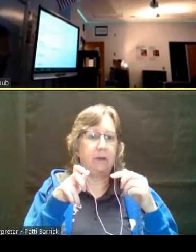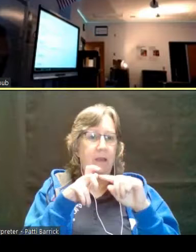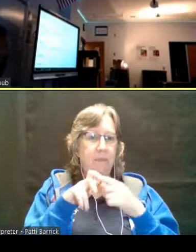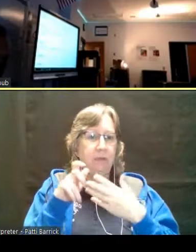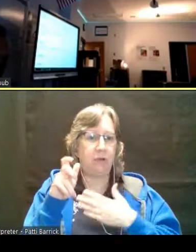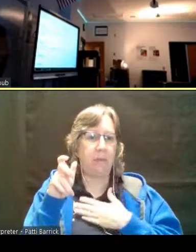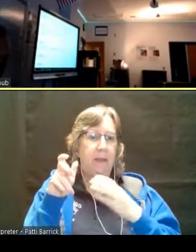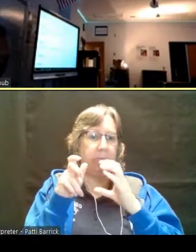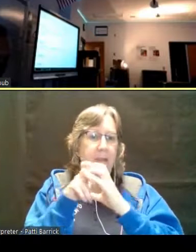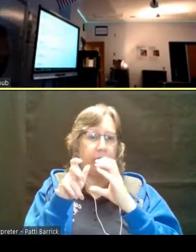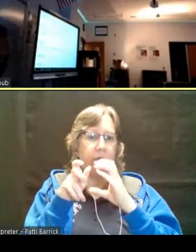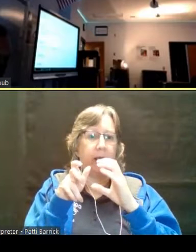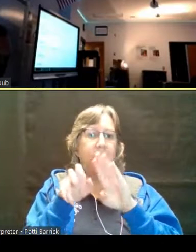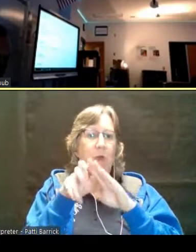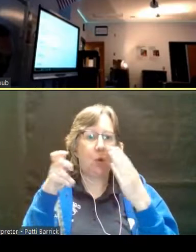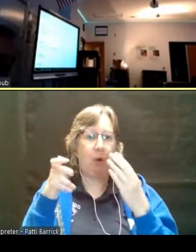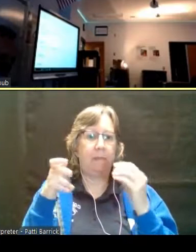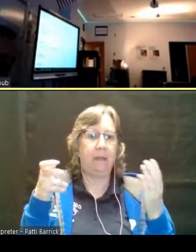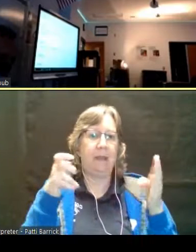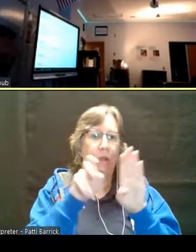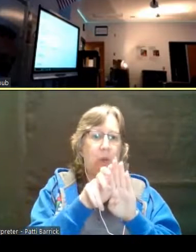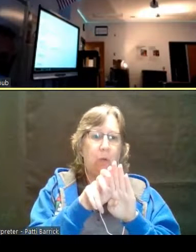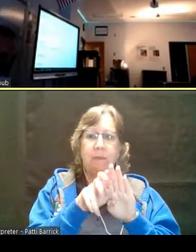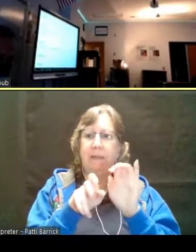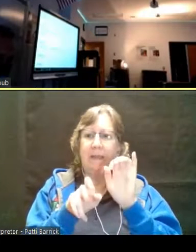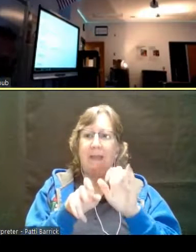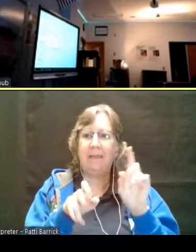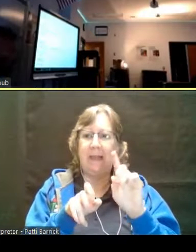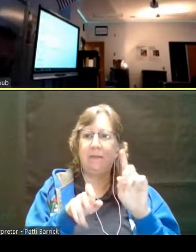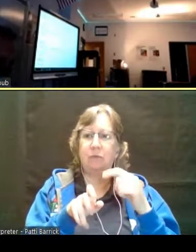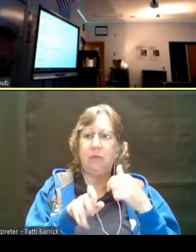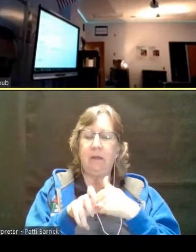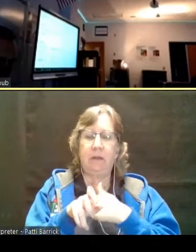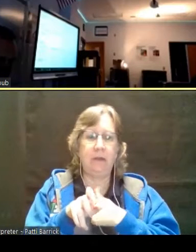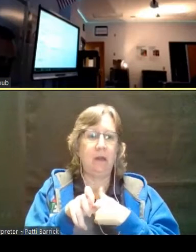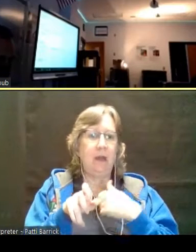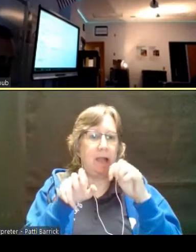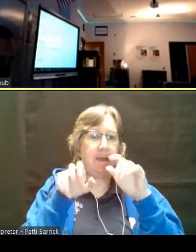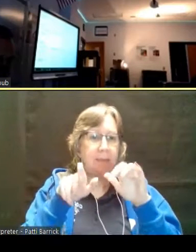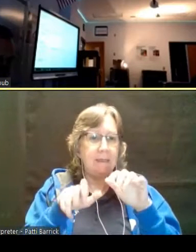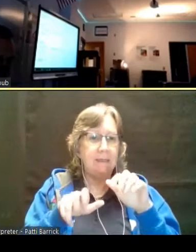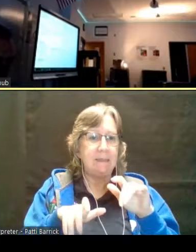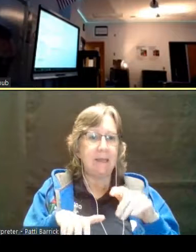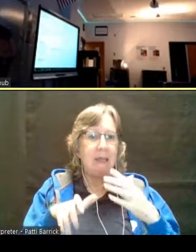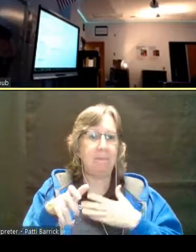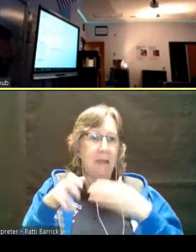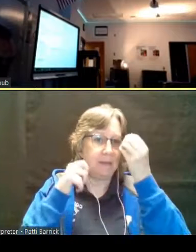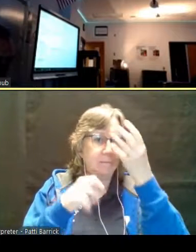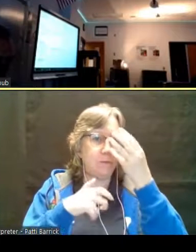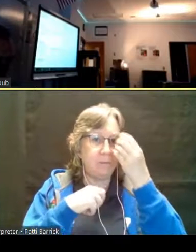close here. And this is where I'm going to type content. So if I want to have a bunch of content, I can be like, that's one